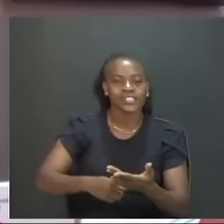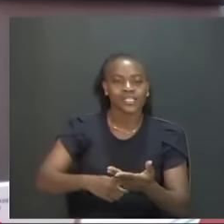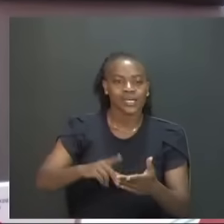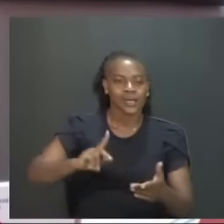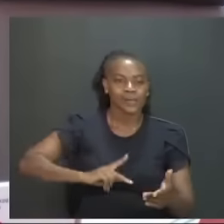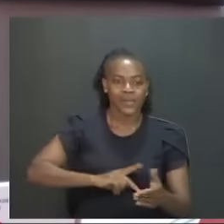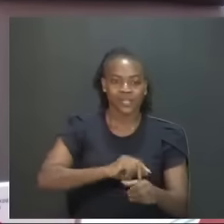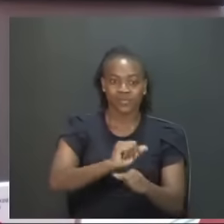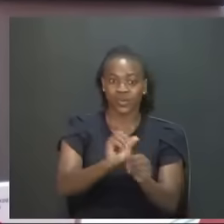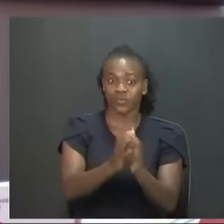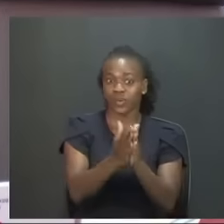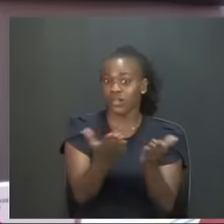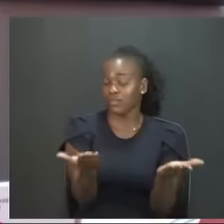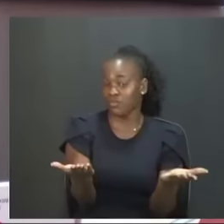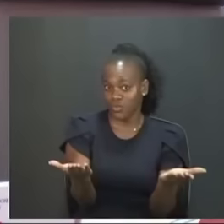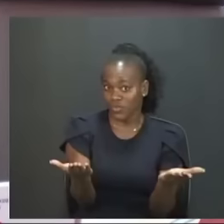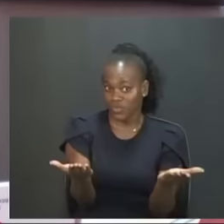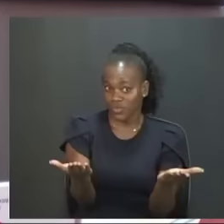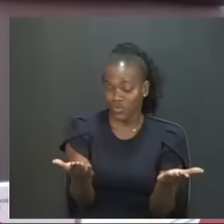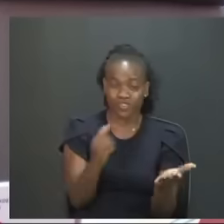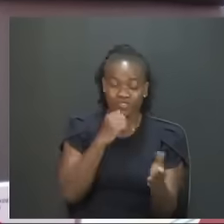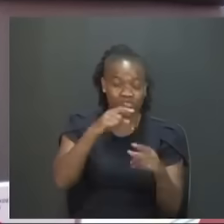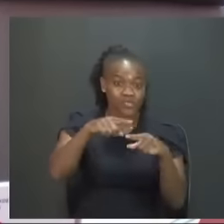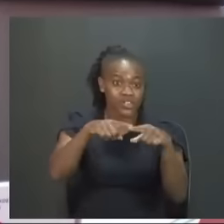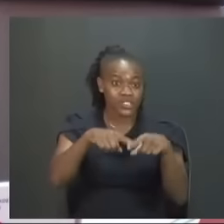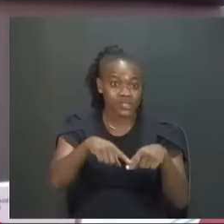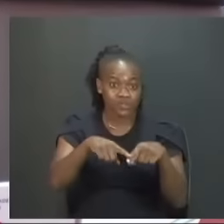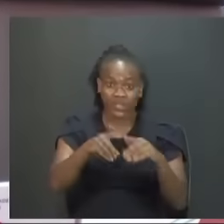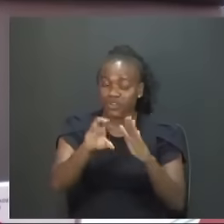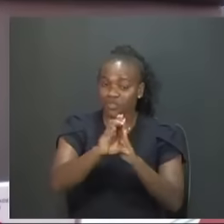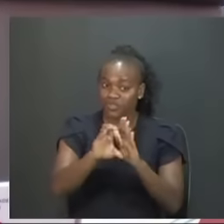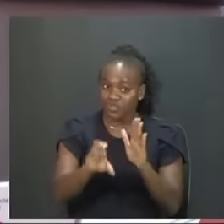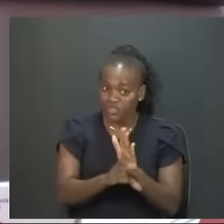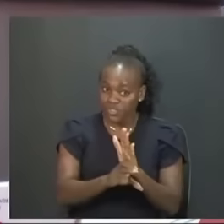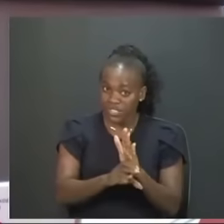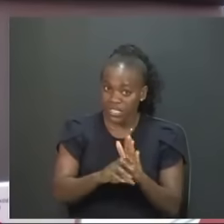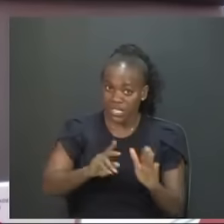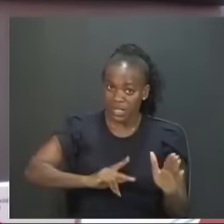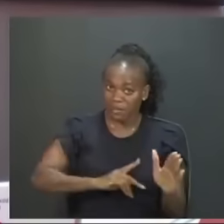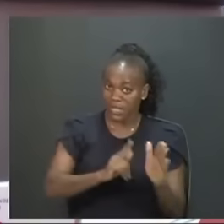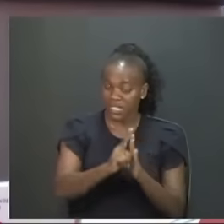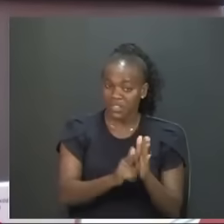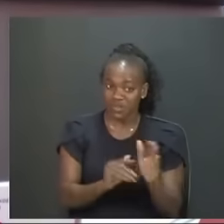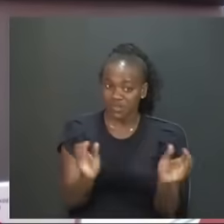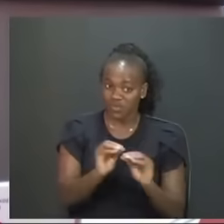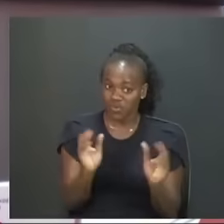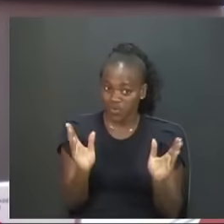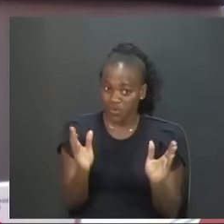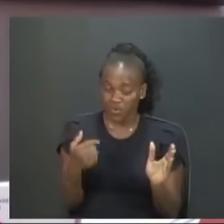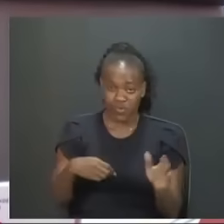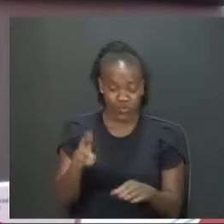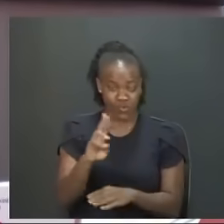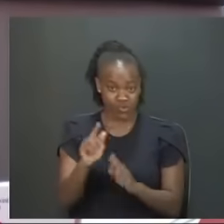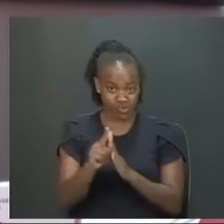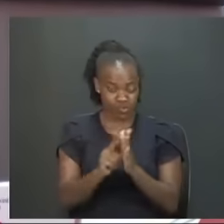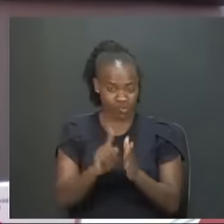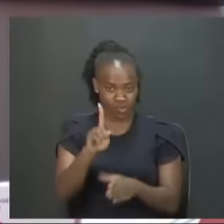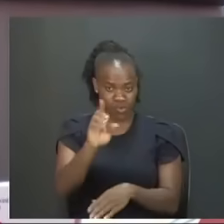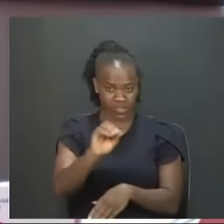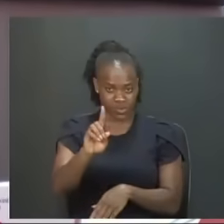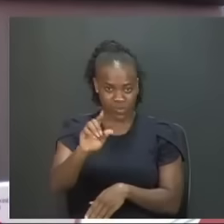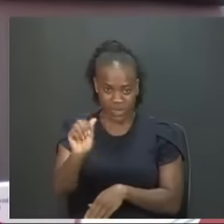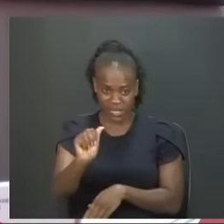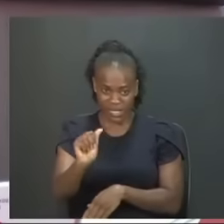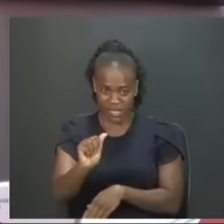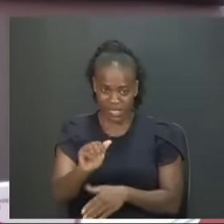He doesn't depend on constitution and the rules book. We challenge him with order 101A. He has